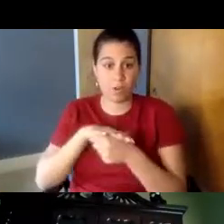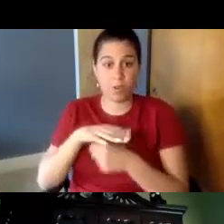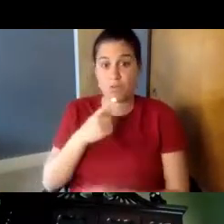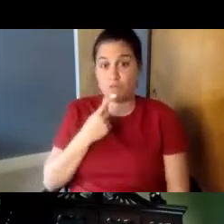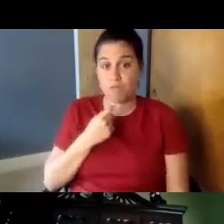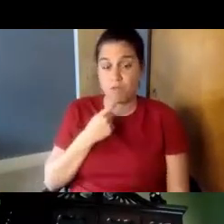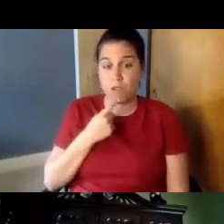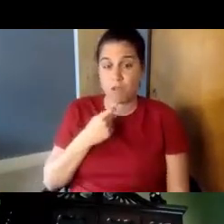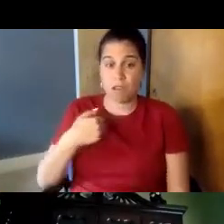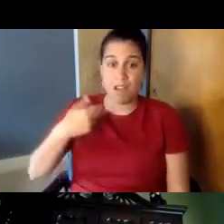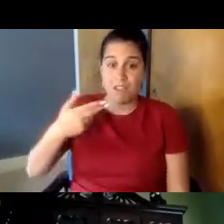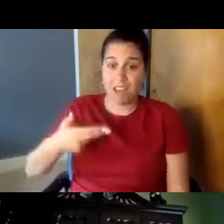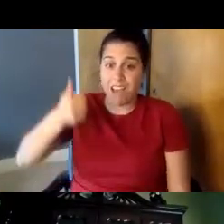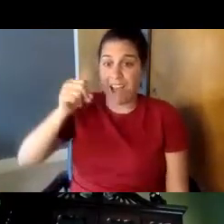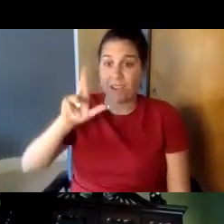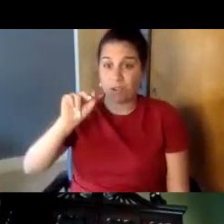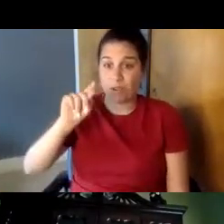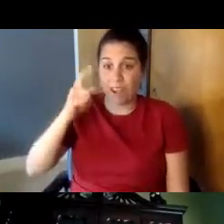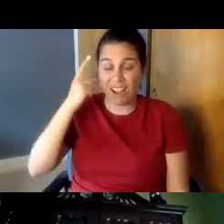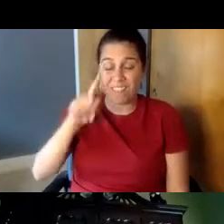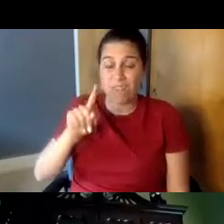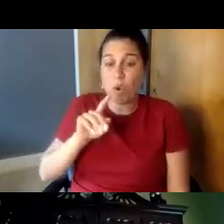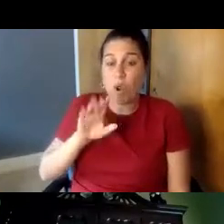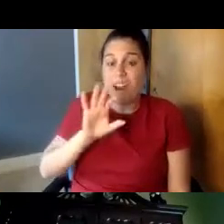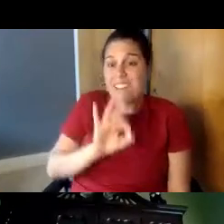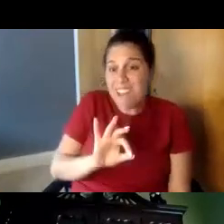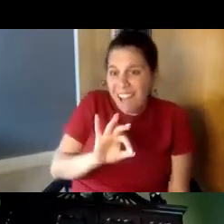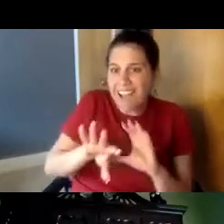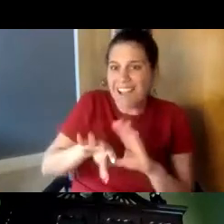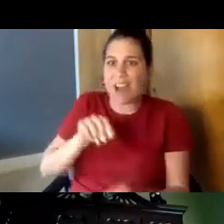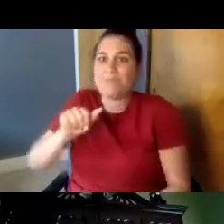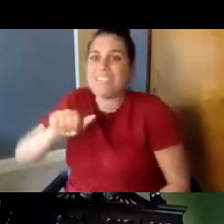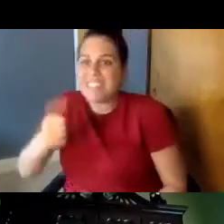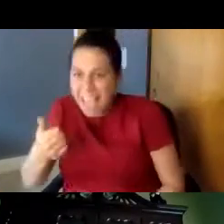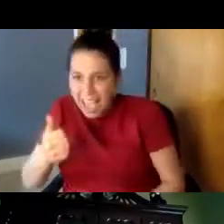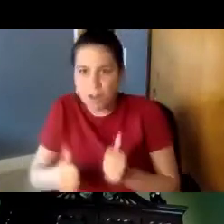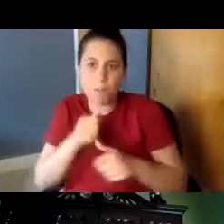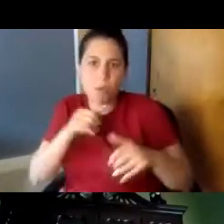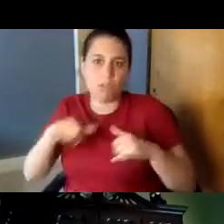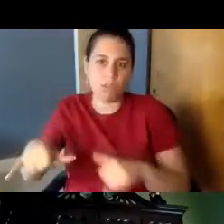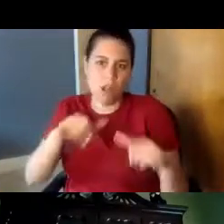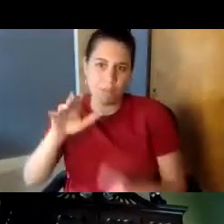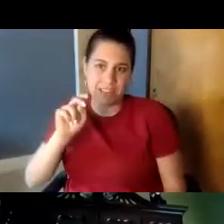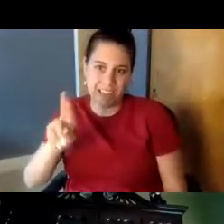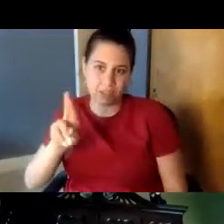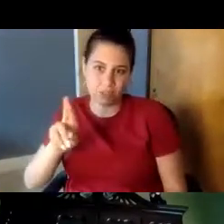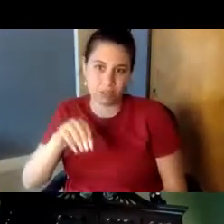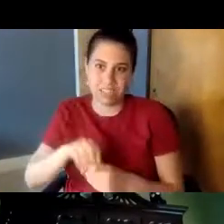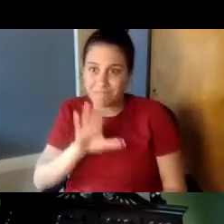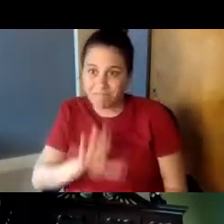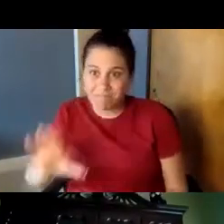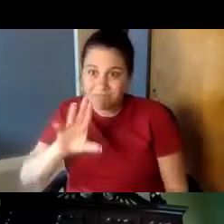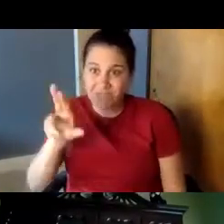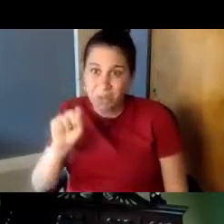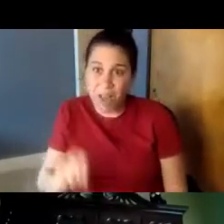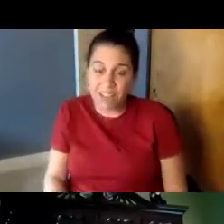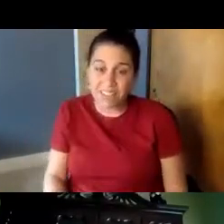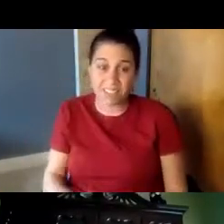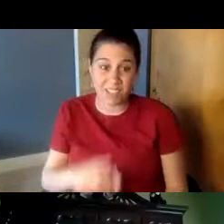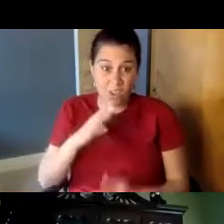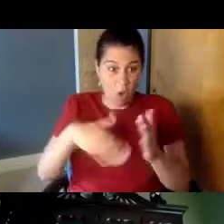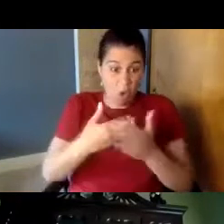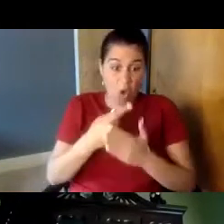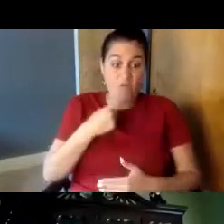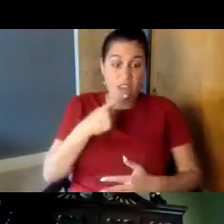a higher rate of 9 out of the 10 most common types of cancer in the country. They're elevated compared to